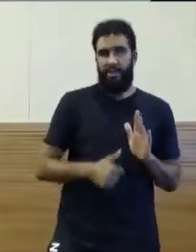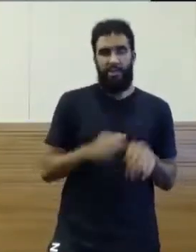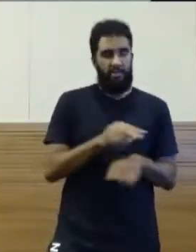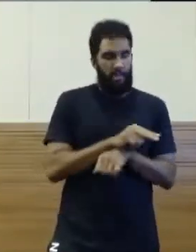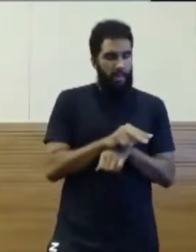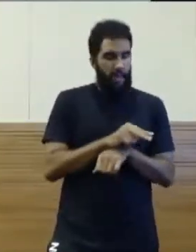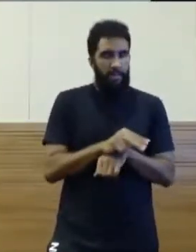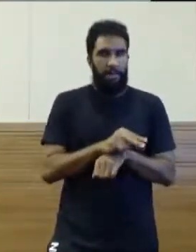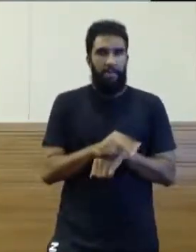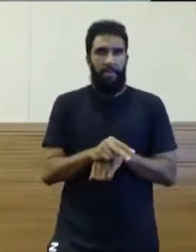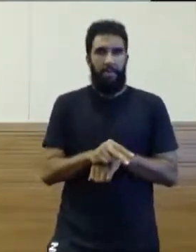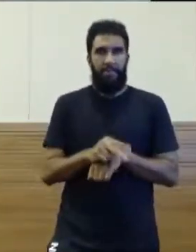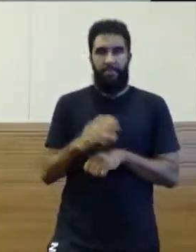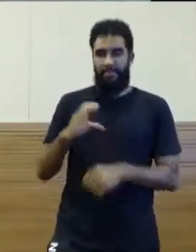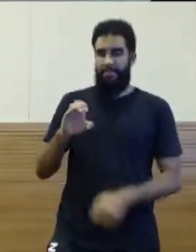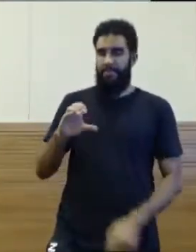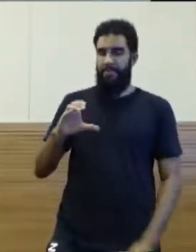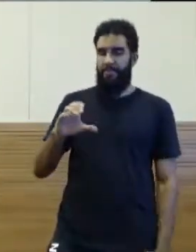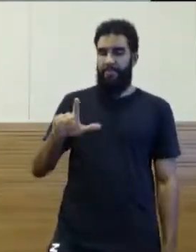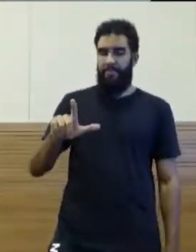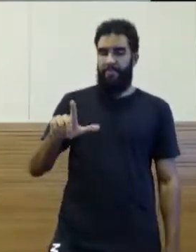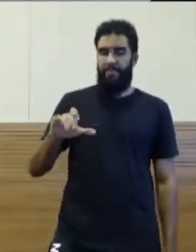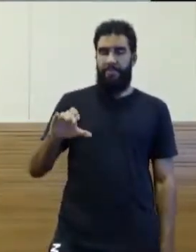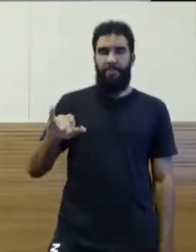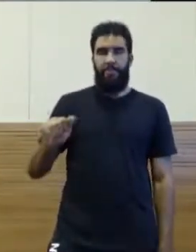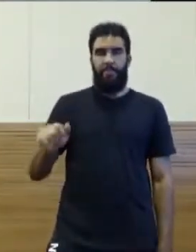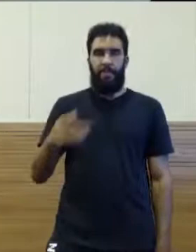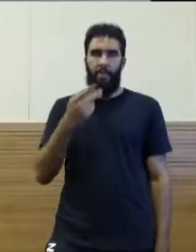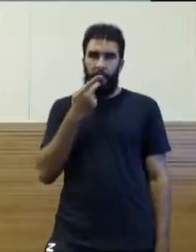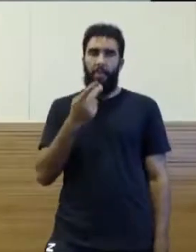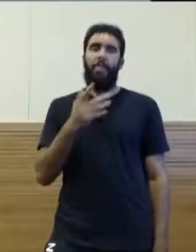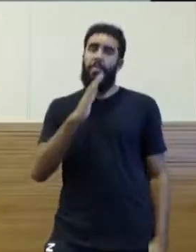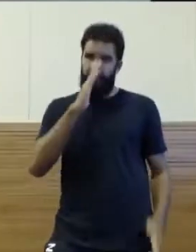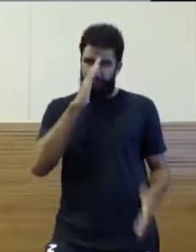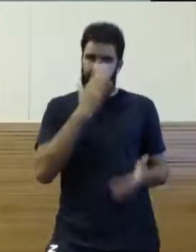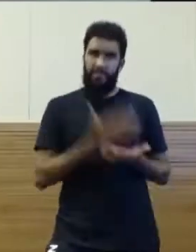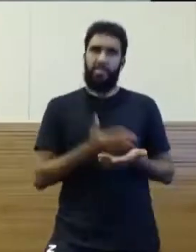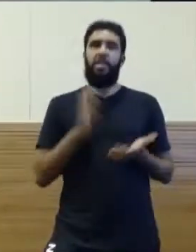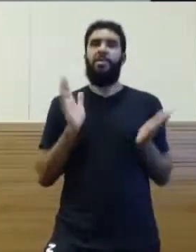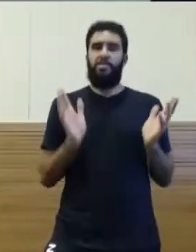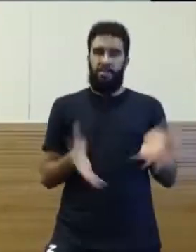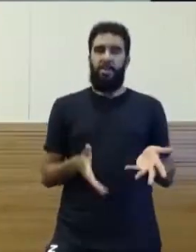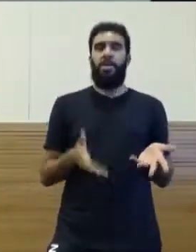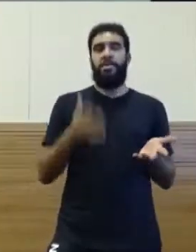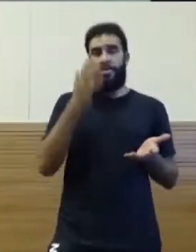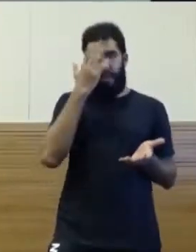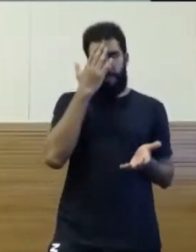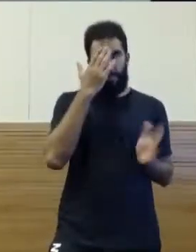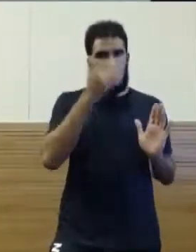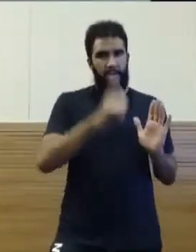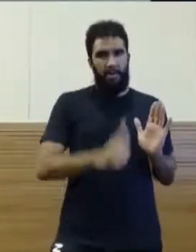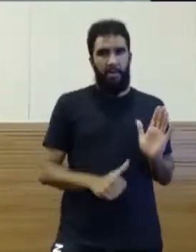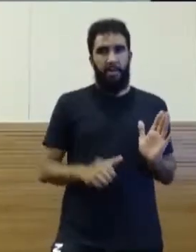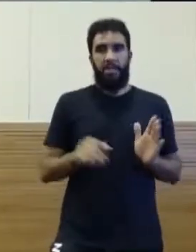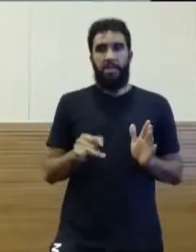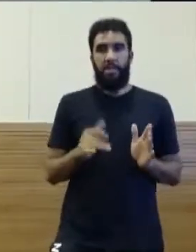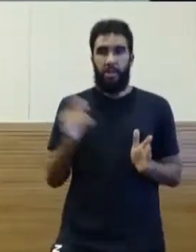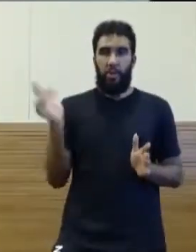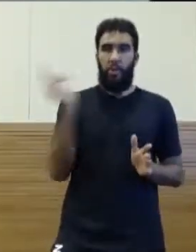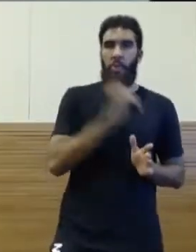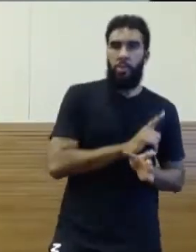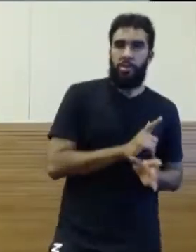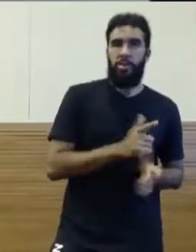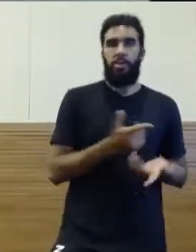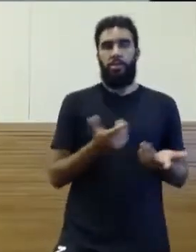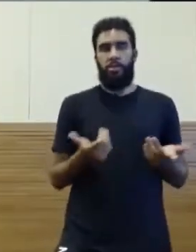heels, monitoring, and how Cecilia mentioned, I think we have very well detected with